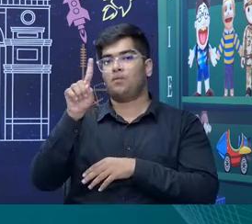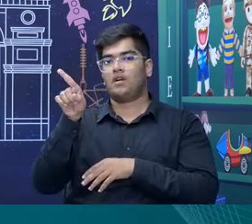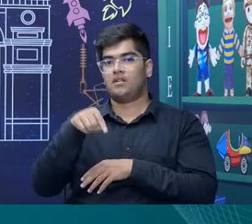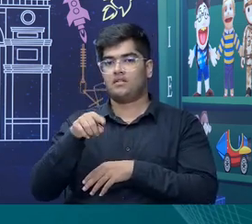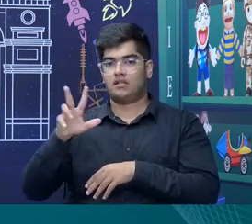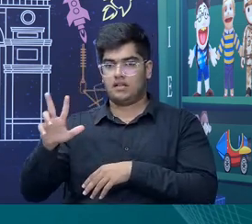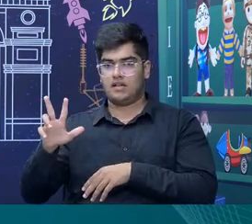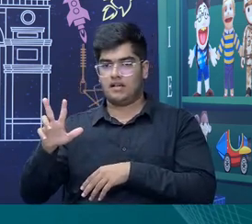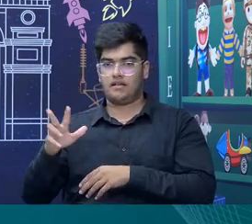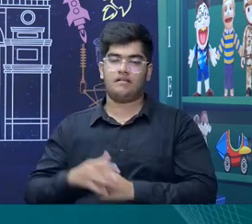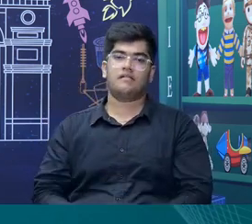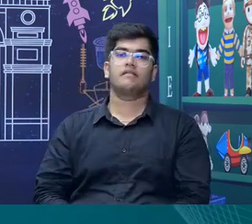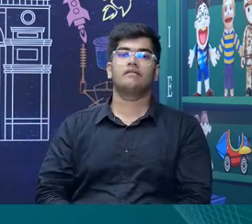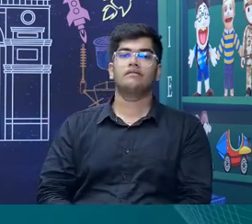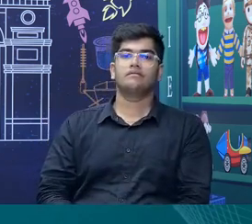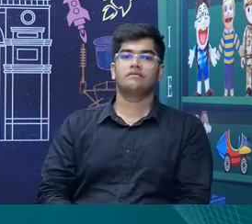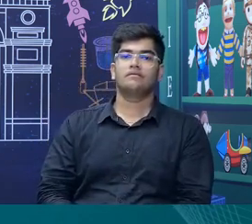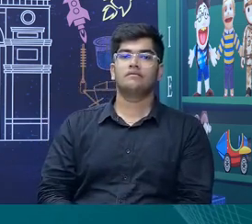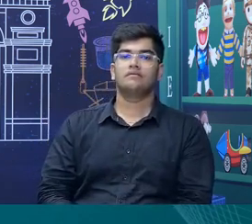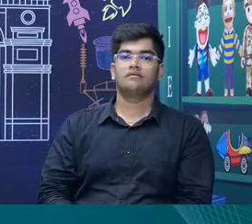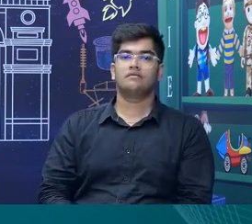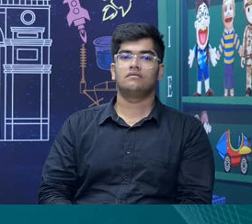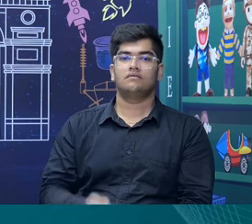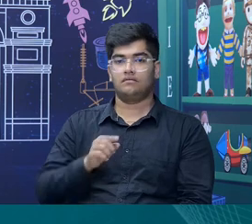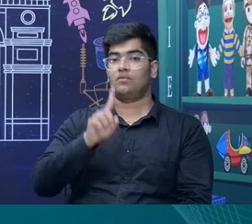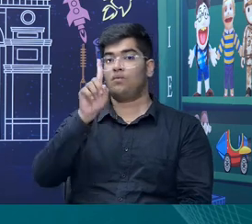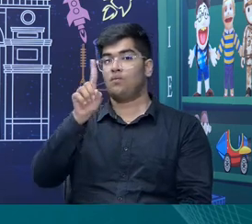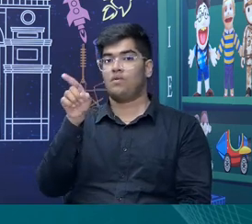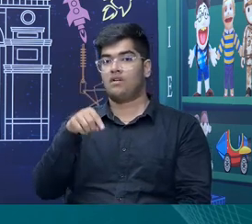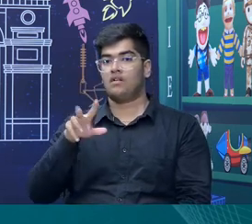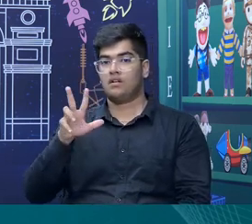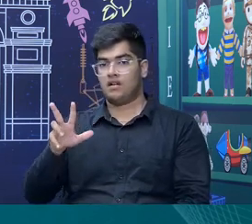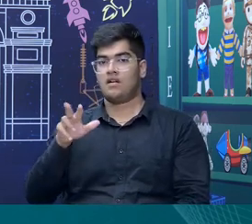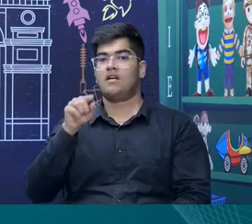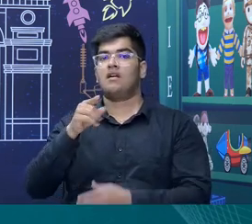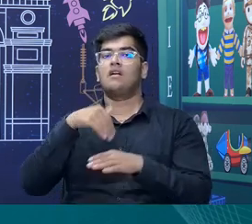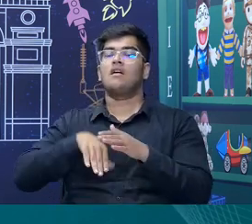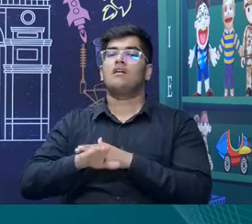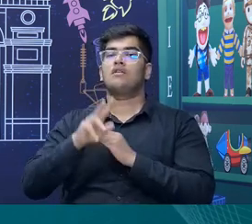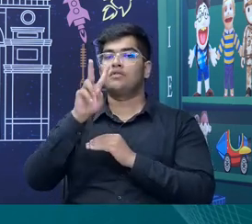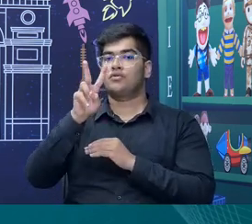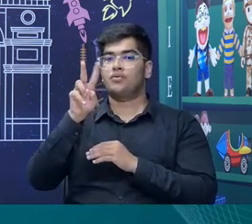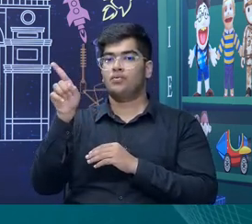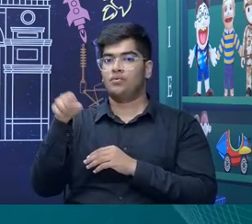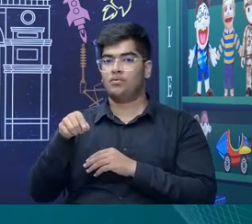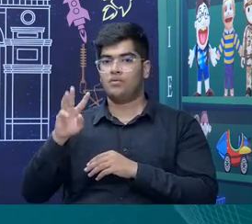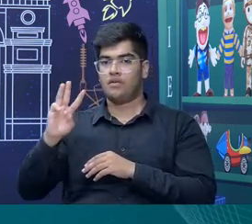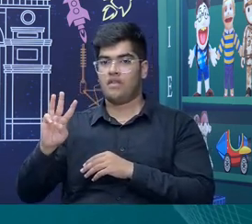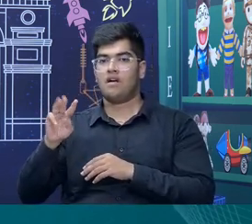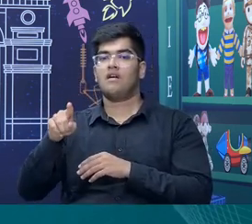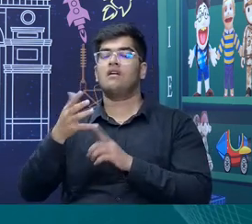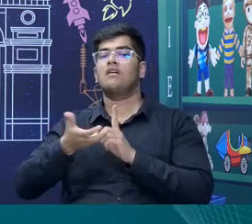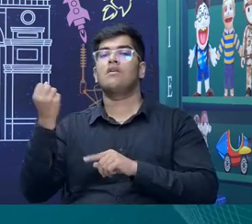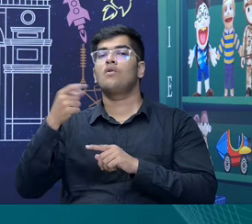one by eight and of 1 by 8 2 3 is being taken by Arun